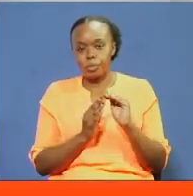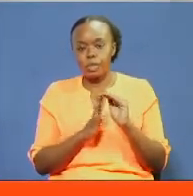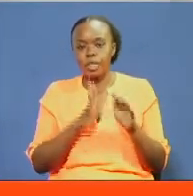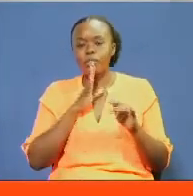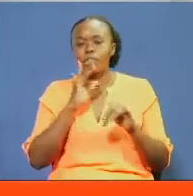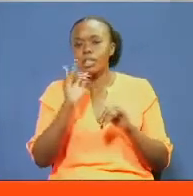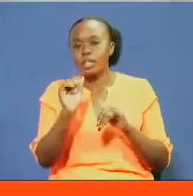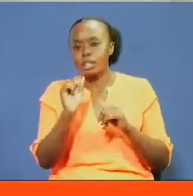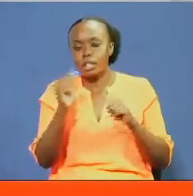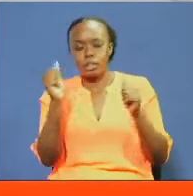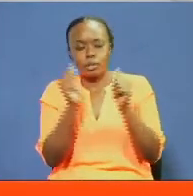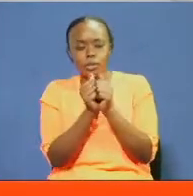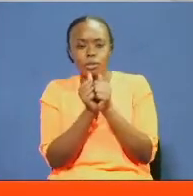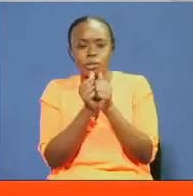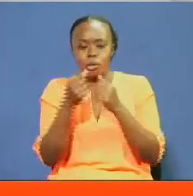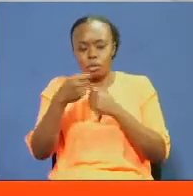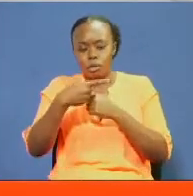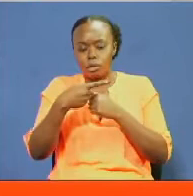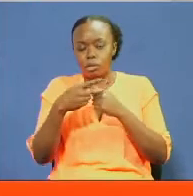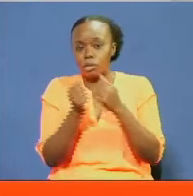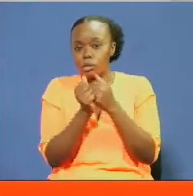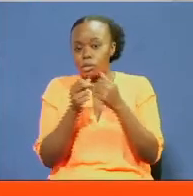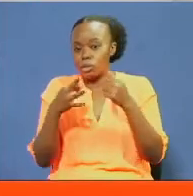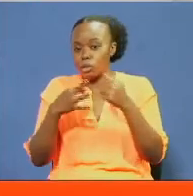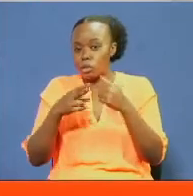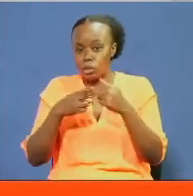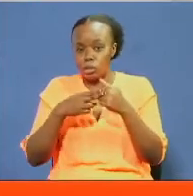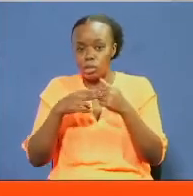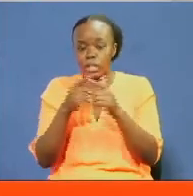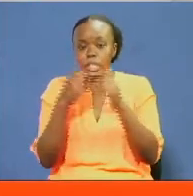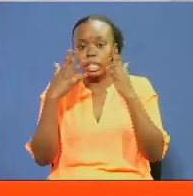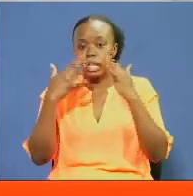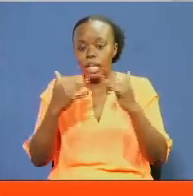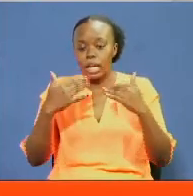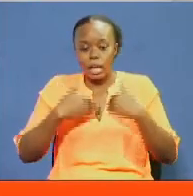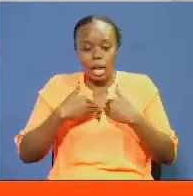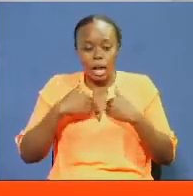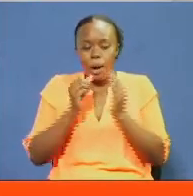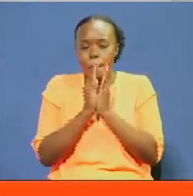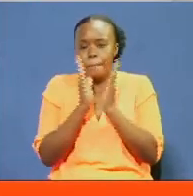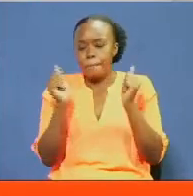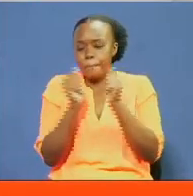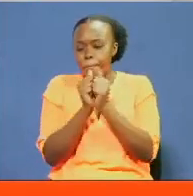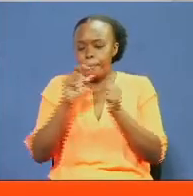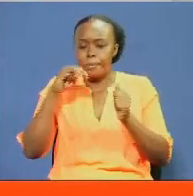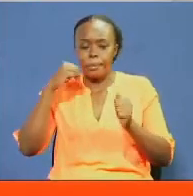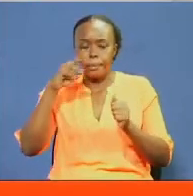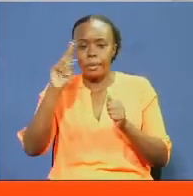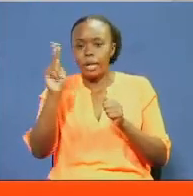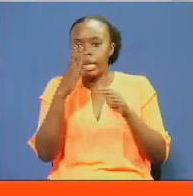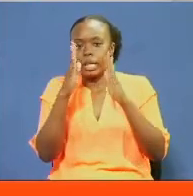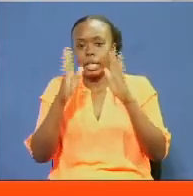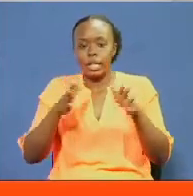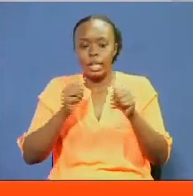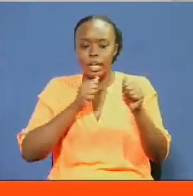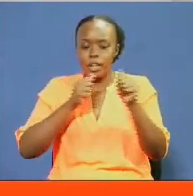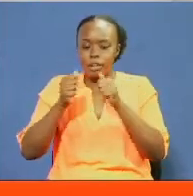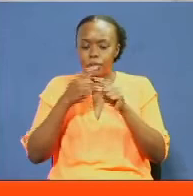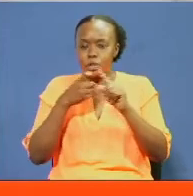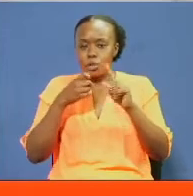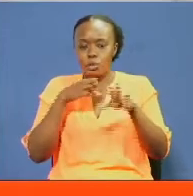By December 2021, the Ministry of Health will have vaccinated 10 million Kenyans in the fight